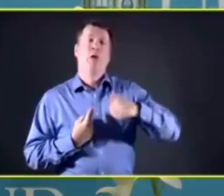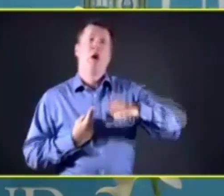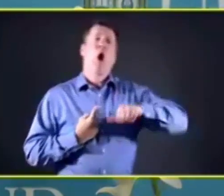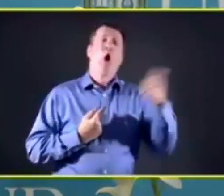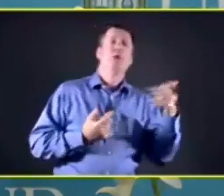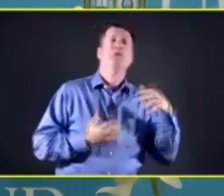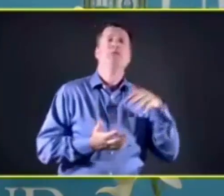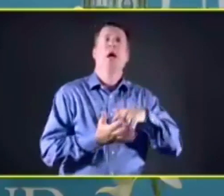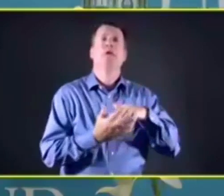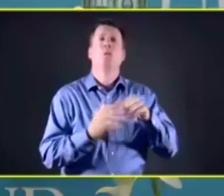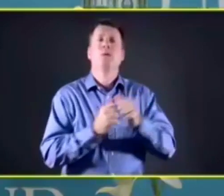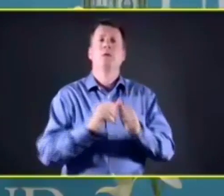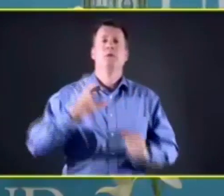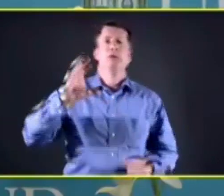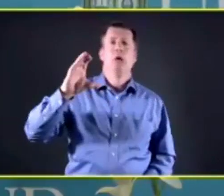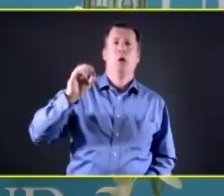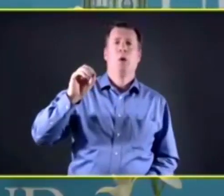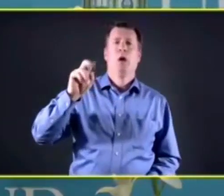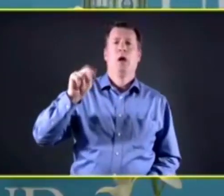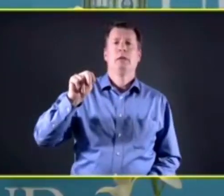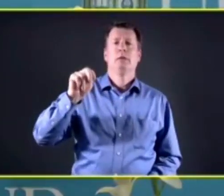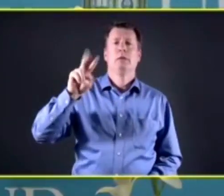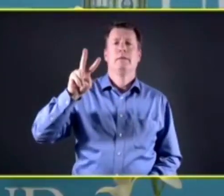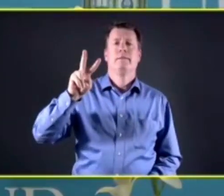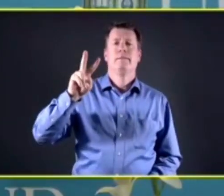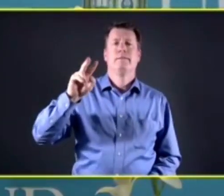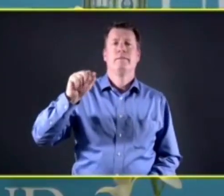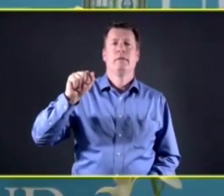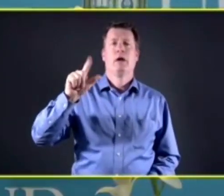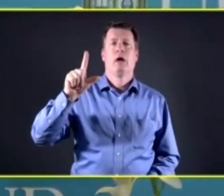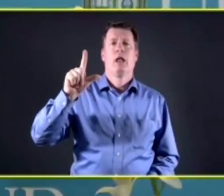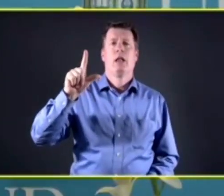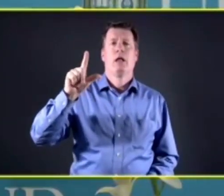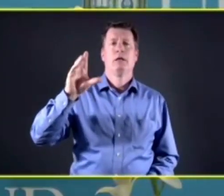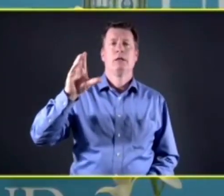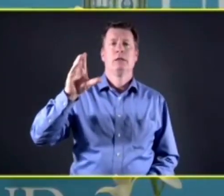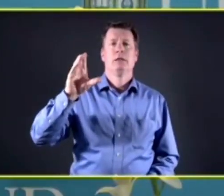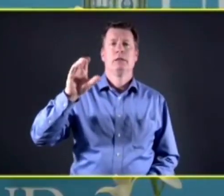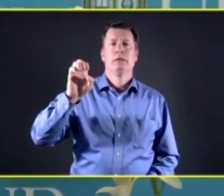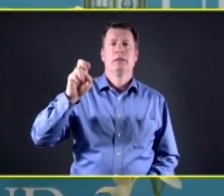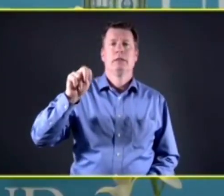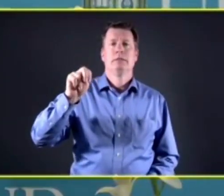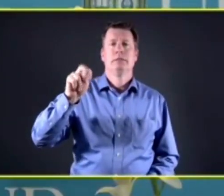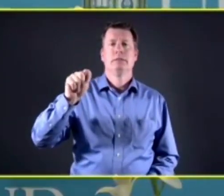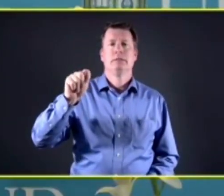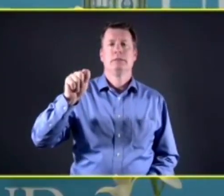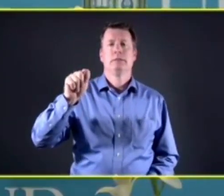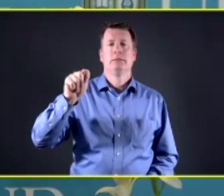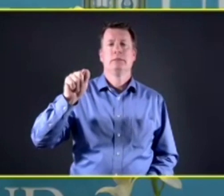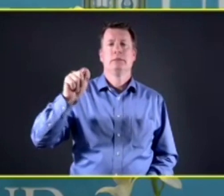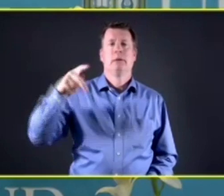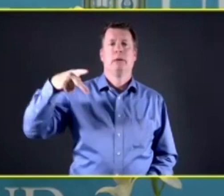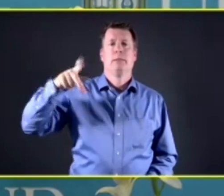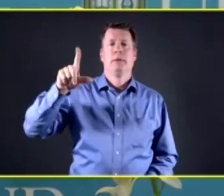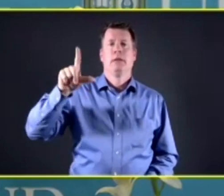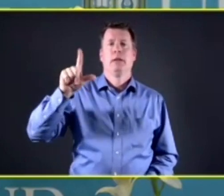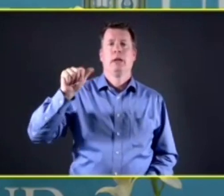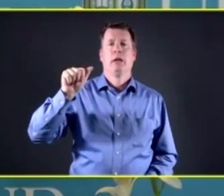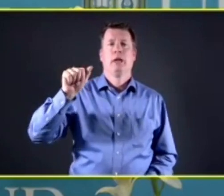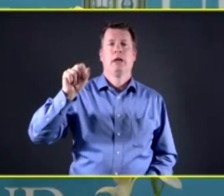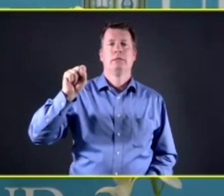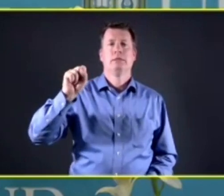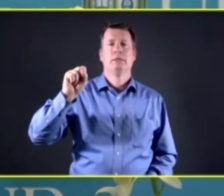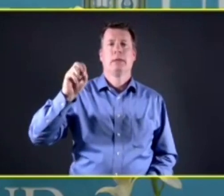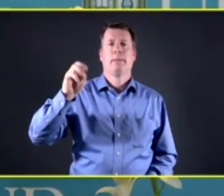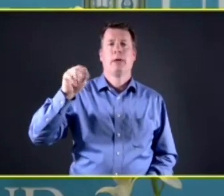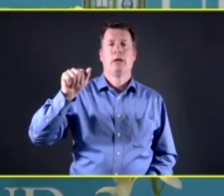blood and they have antibodies in there. We're going to be starting a trial of that with outpatients within a couple of weeks